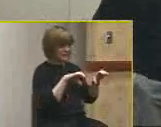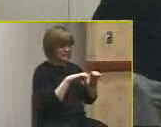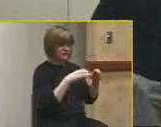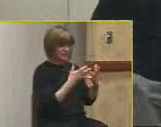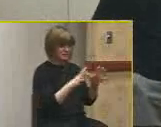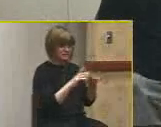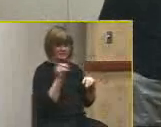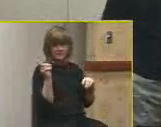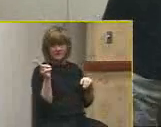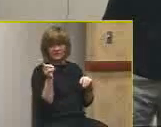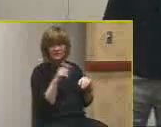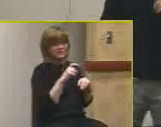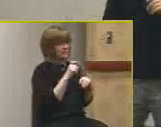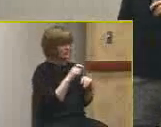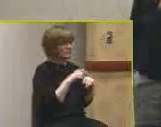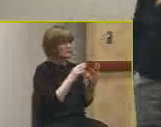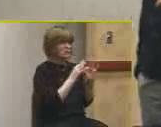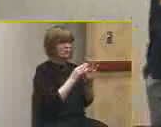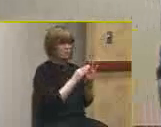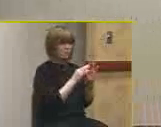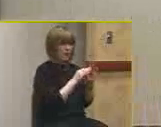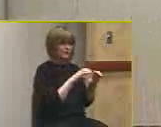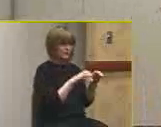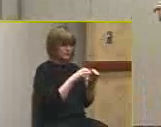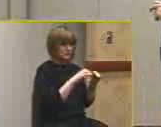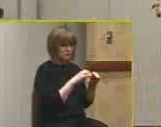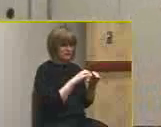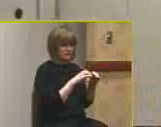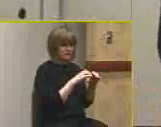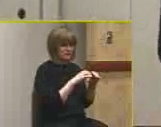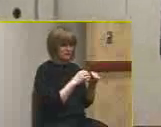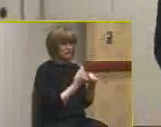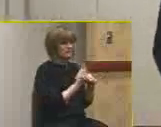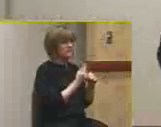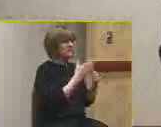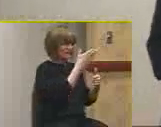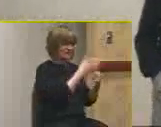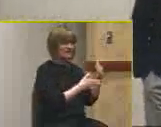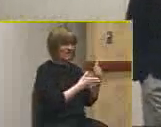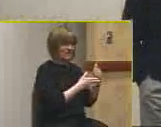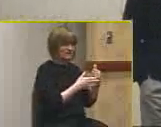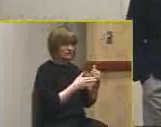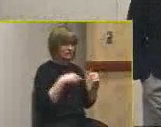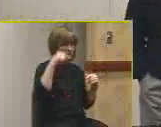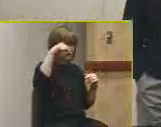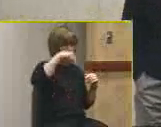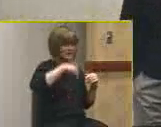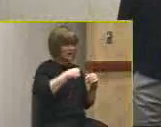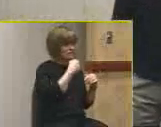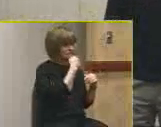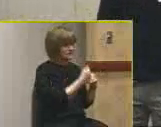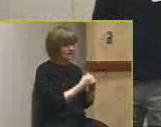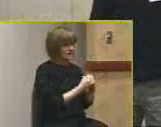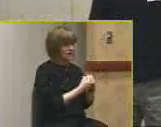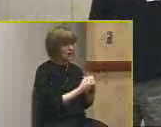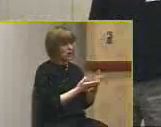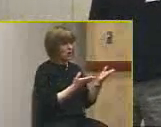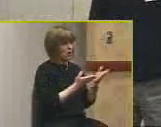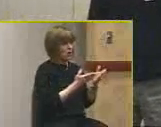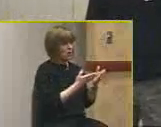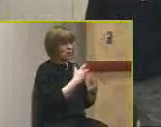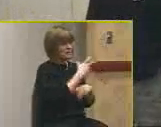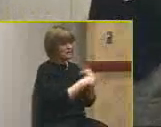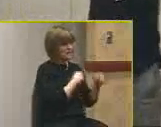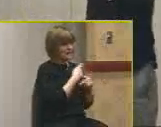Got to make it worthwhile to do it. Got to find some sort of carrot at the end of it. Okay, we're going to have to go down here and say, what kind of carrot do you